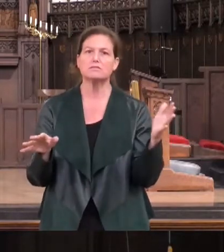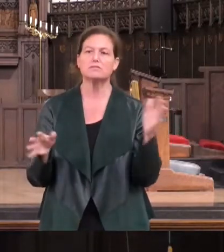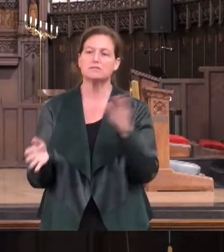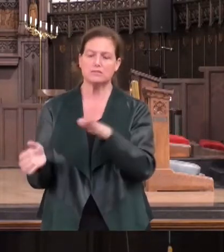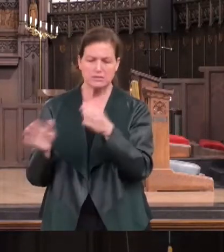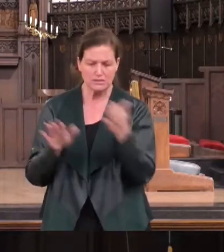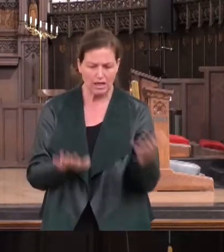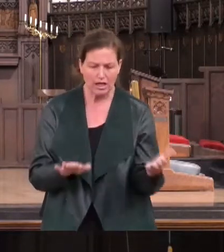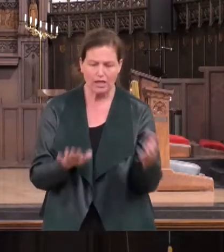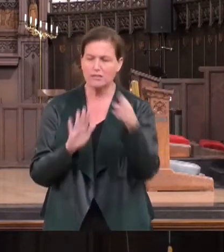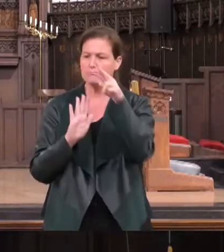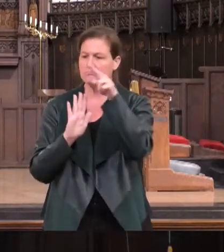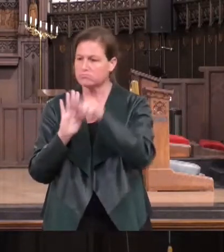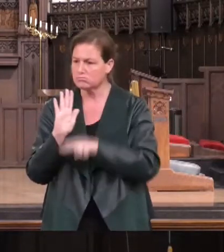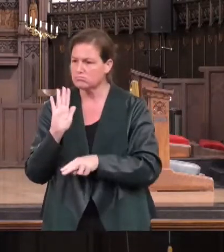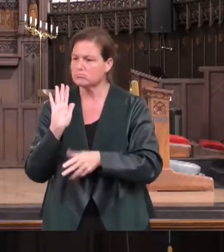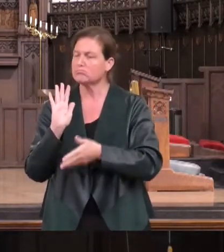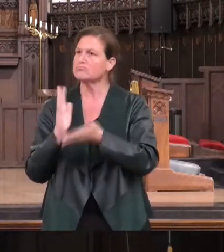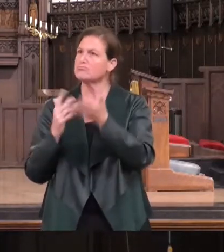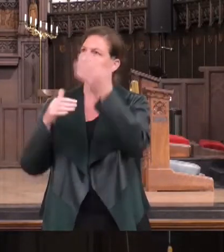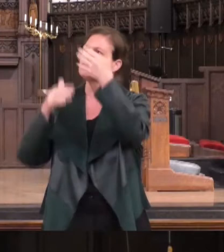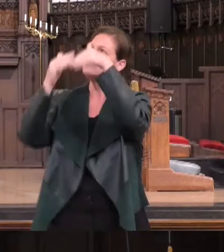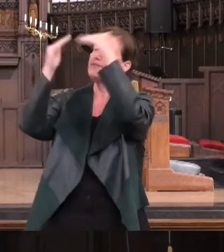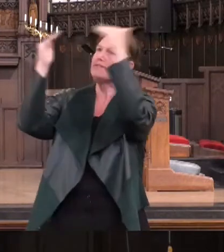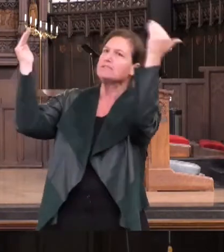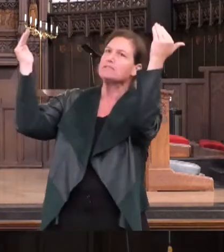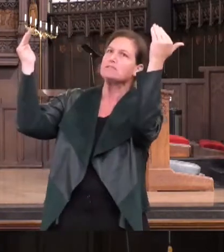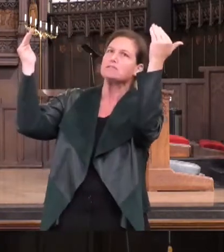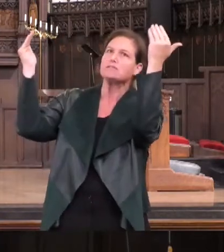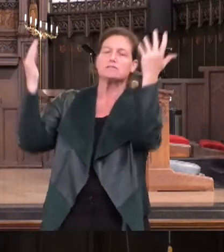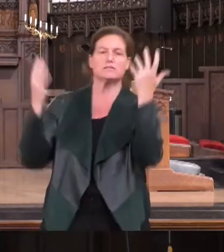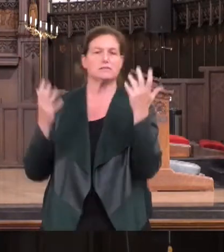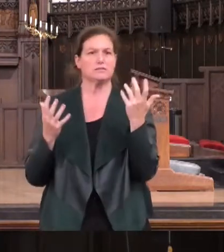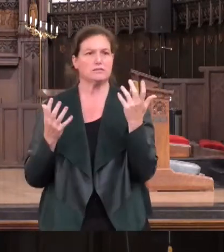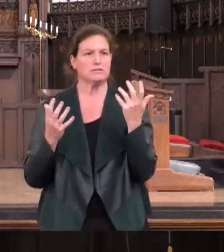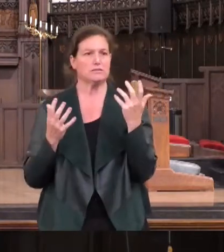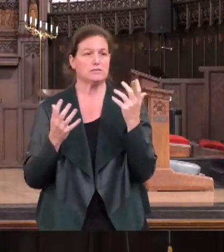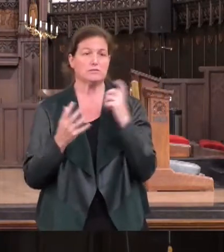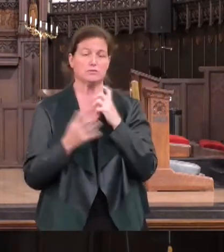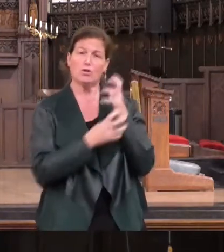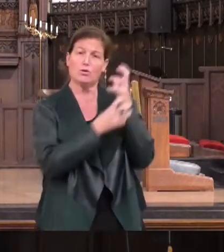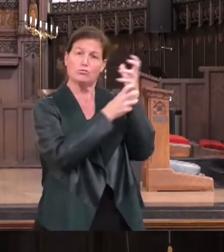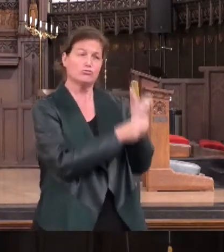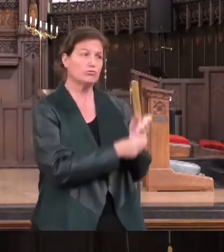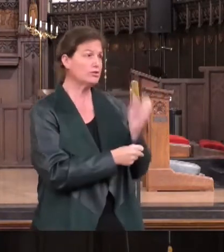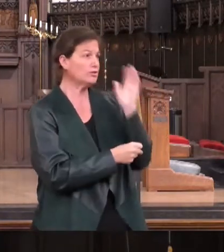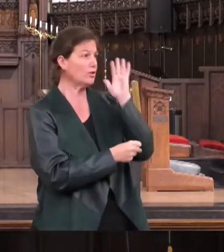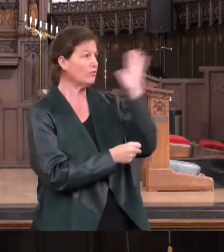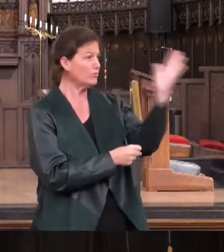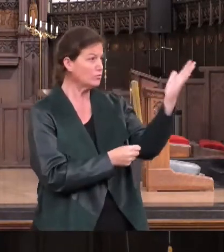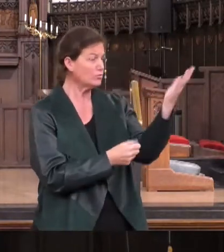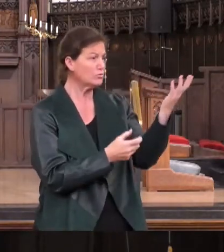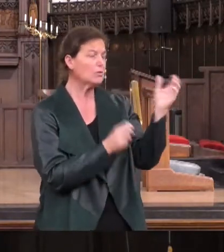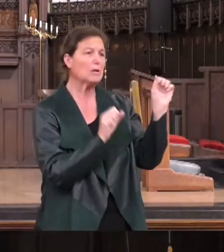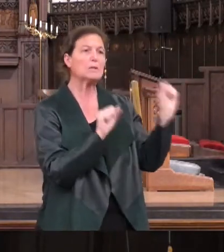rises. Never be afraid to trust an unknown future to a known